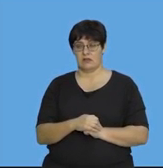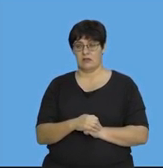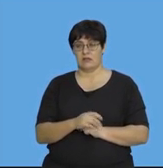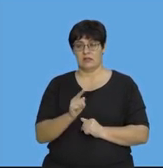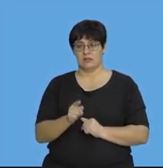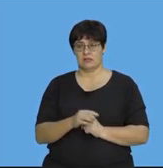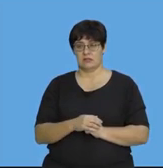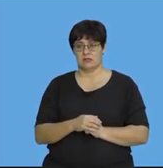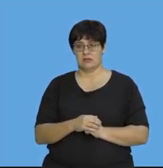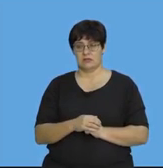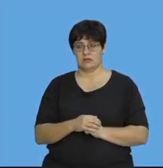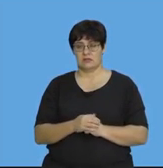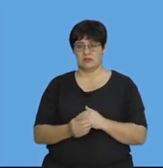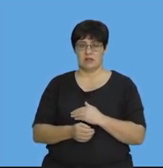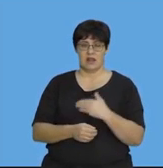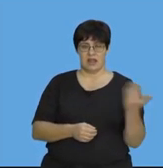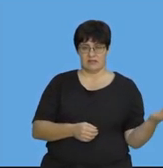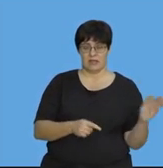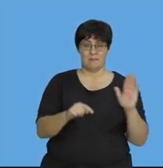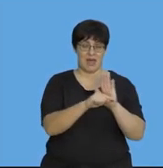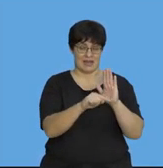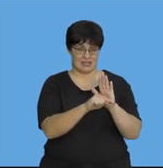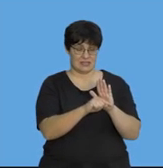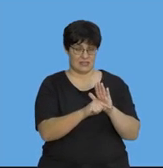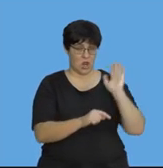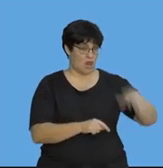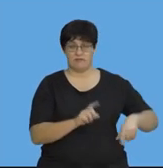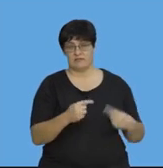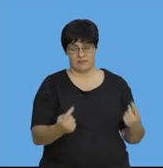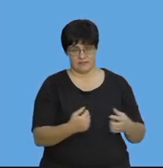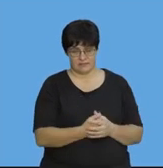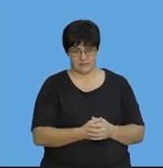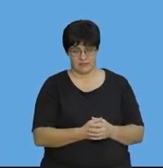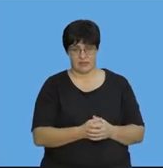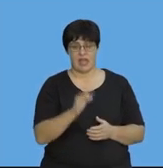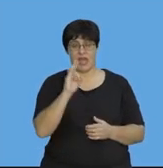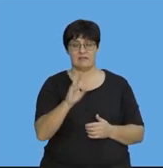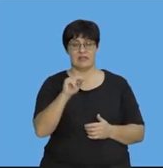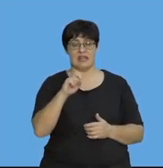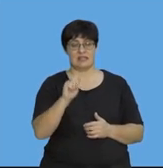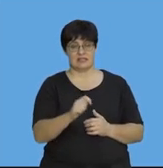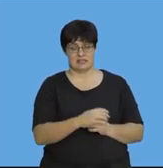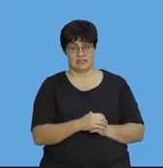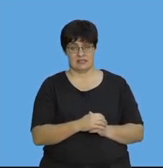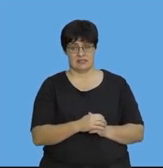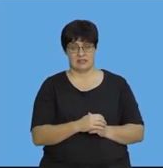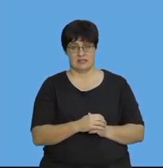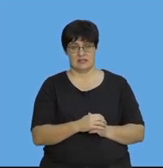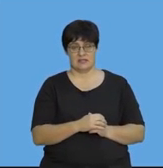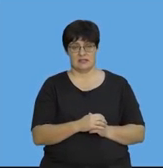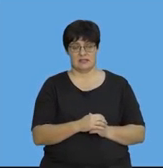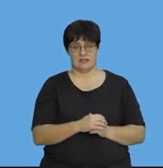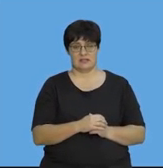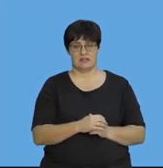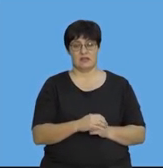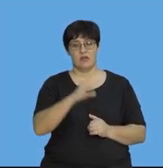the left, so this is minus. You can't leave that out. We want F net,